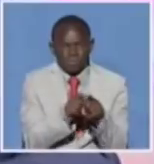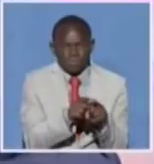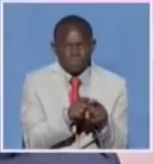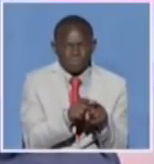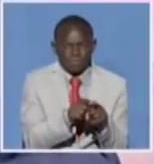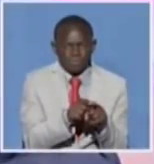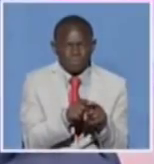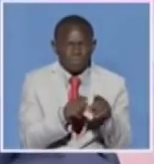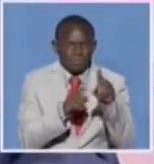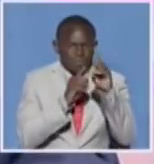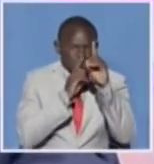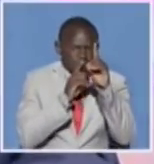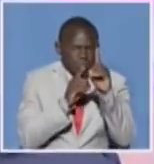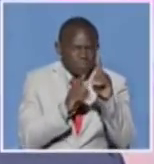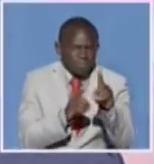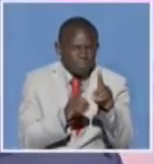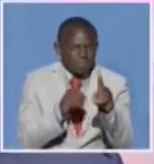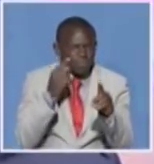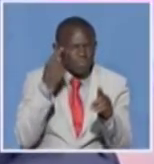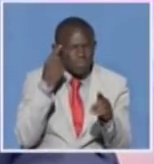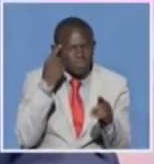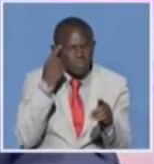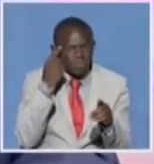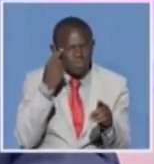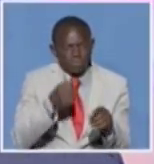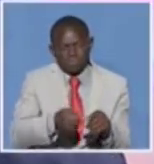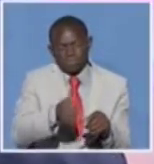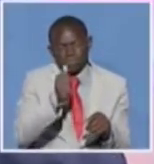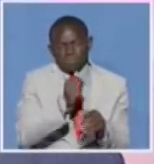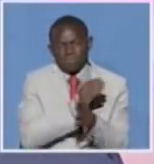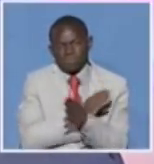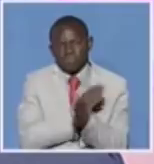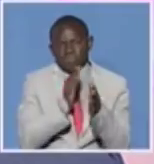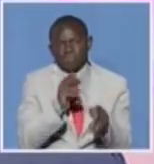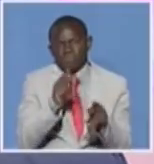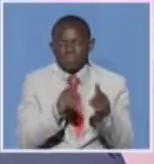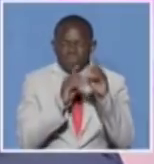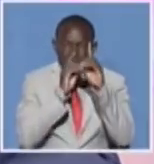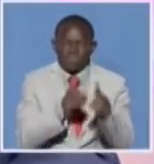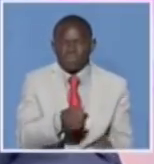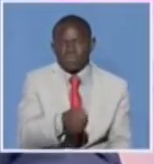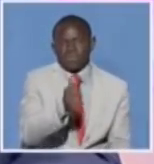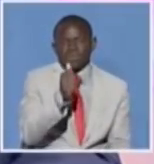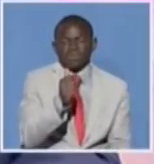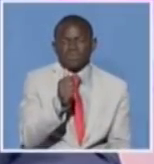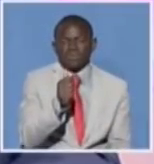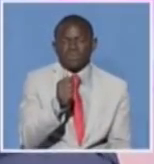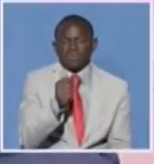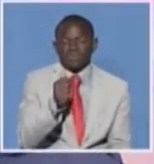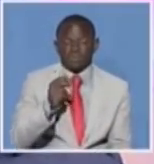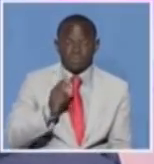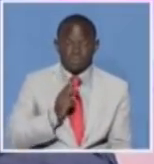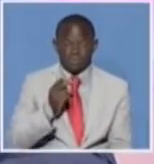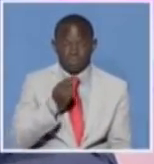in terms of where we want to go is for the people of Zambia. And the government will make that type of decision